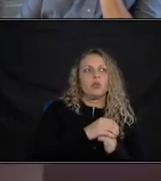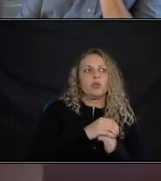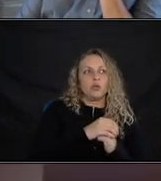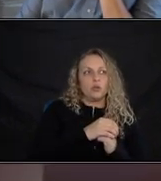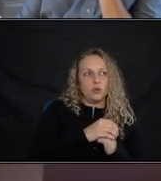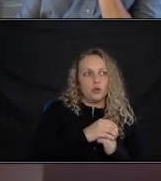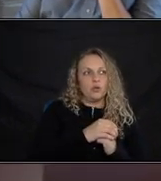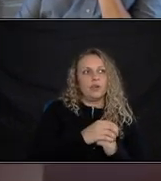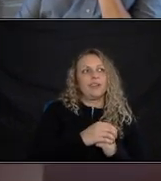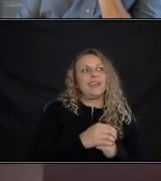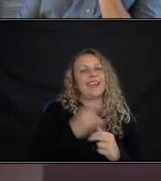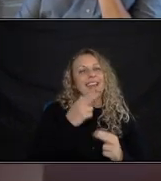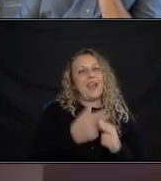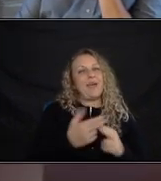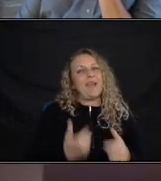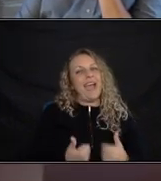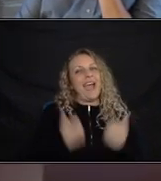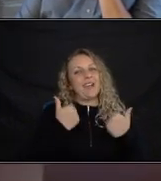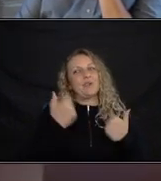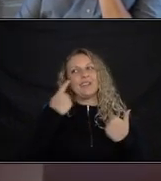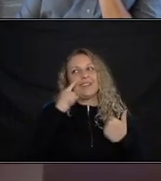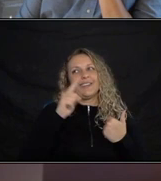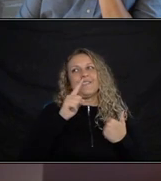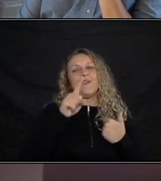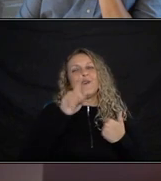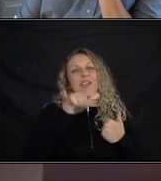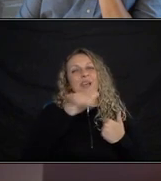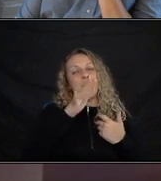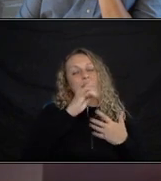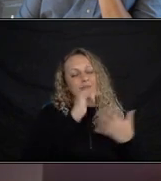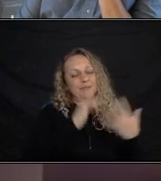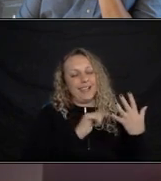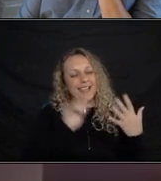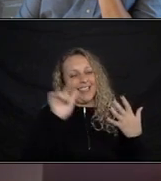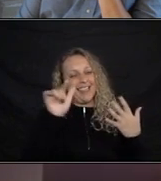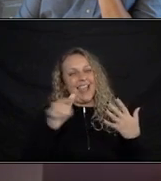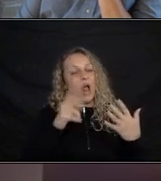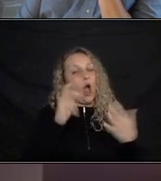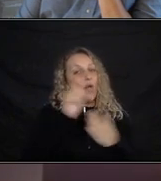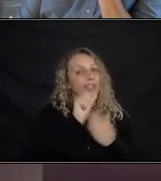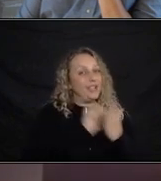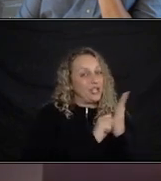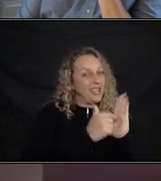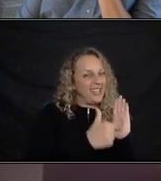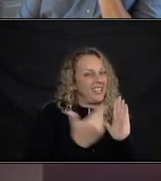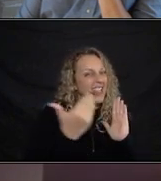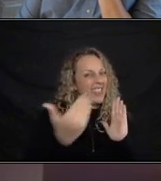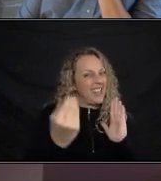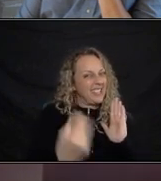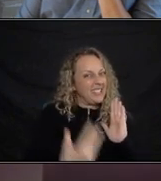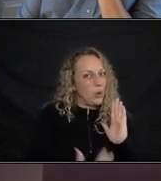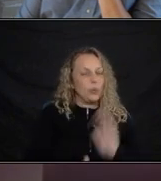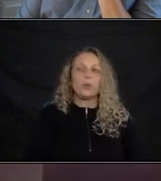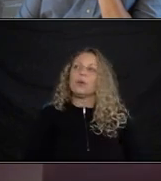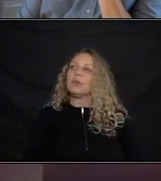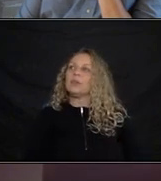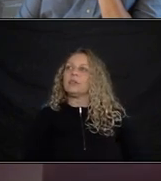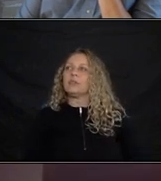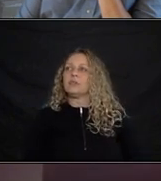and address for the record. If you wish to speak on an item later on in the agenda, now would be the time to let us know.